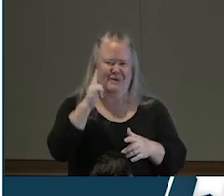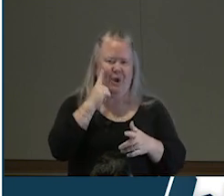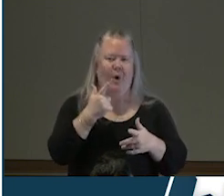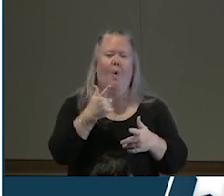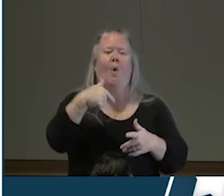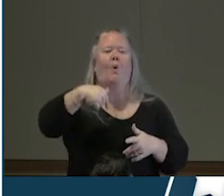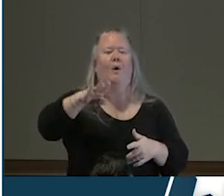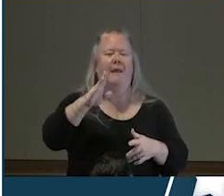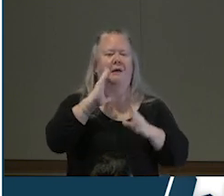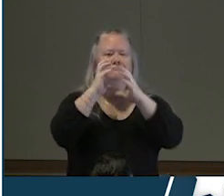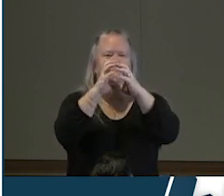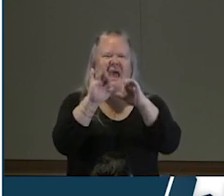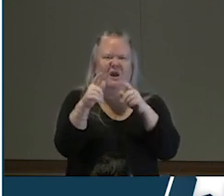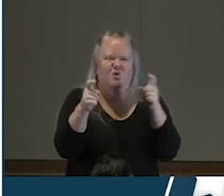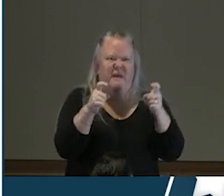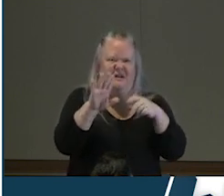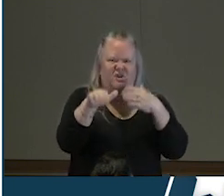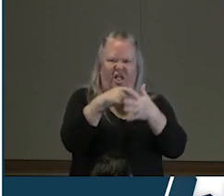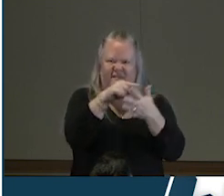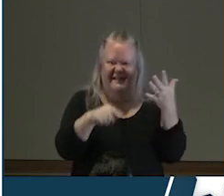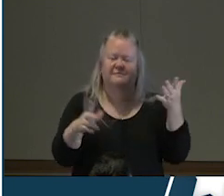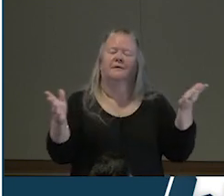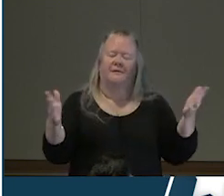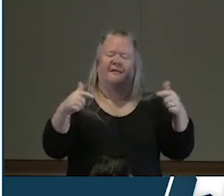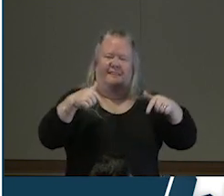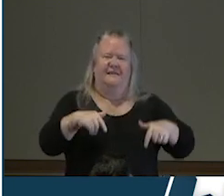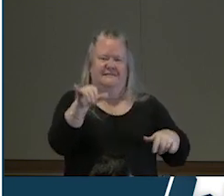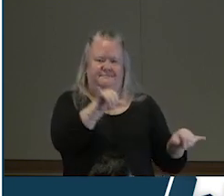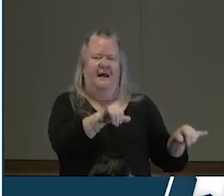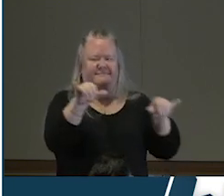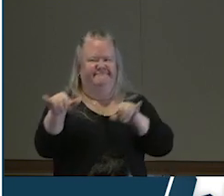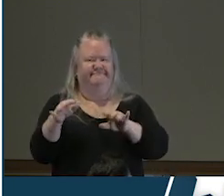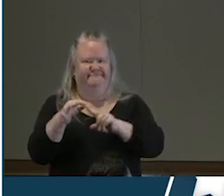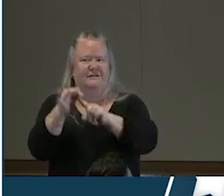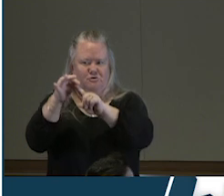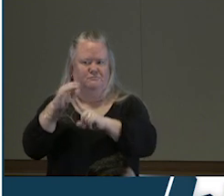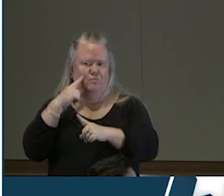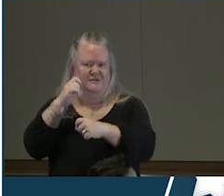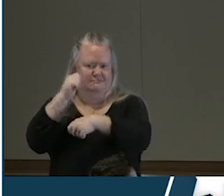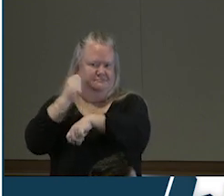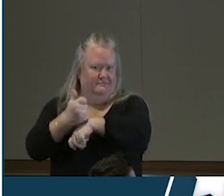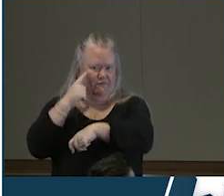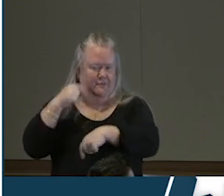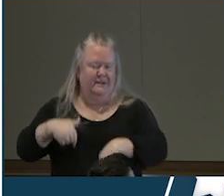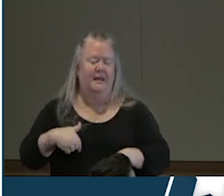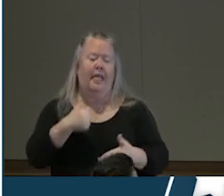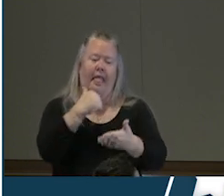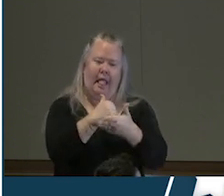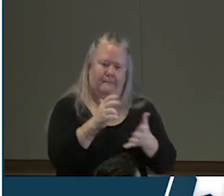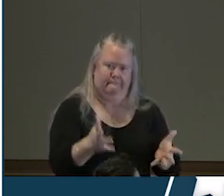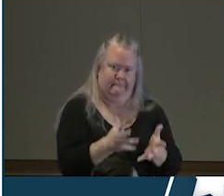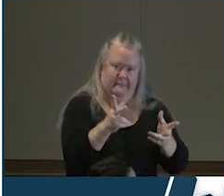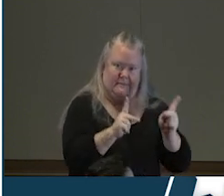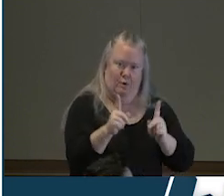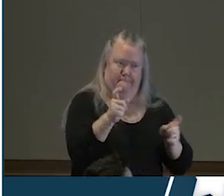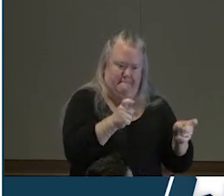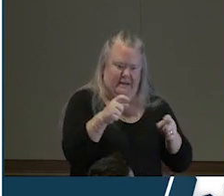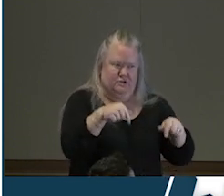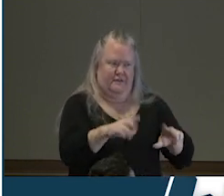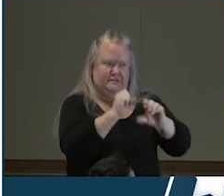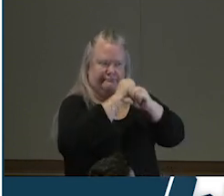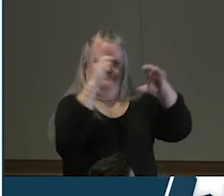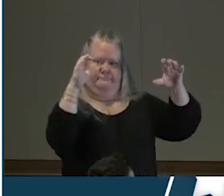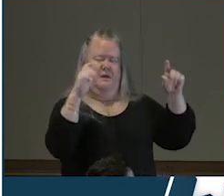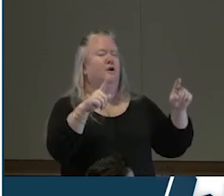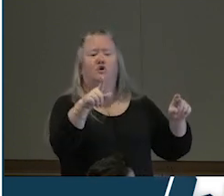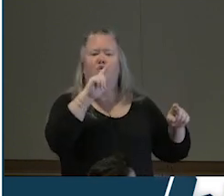where how do we manage all this stuff? This is where my specialty was created, right? Is helping people manage this picture,